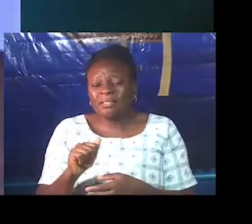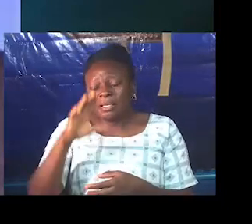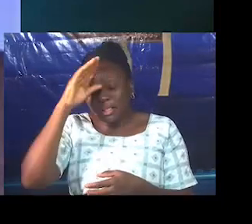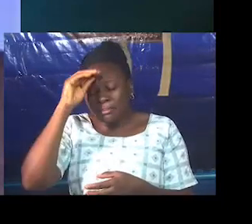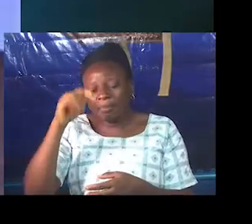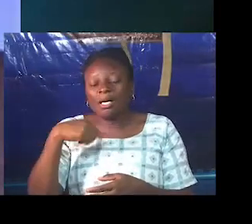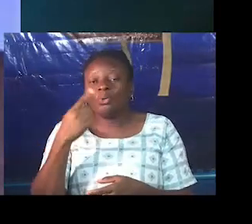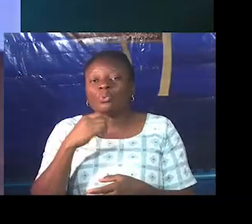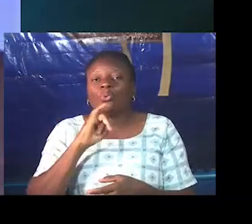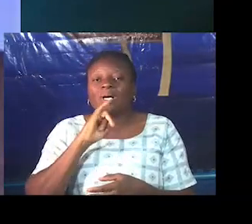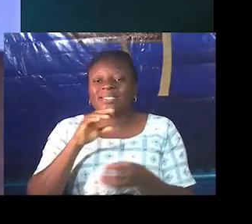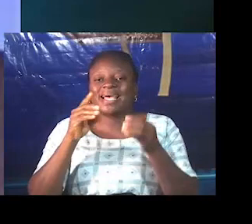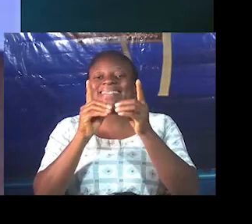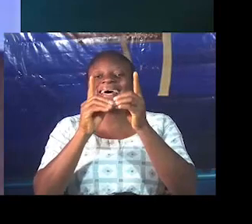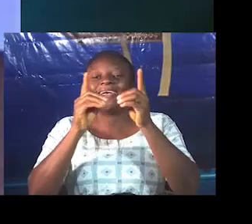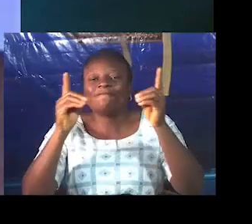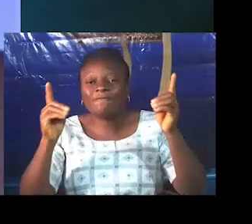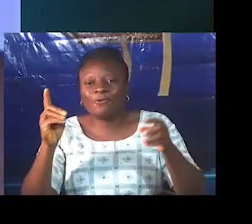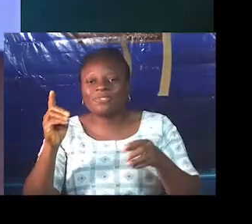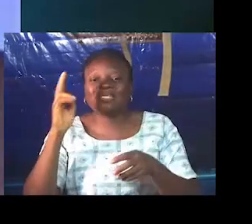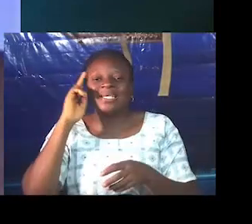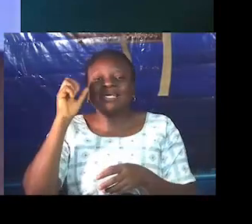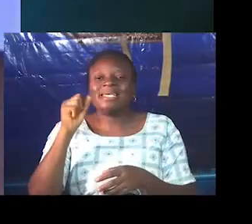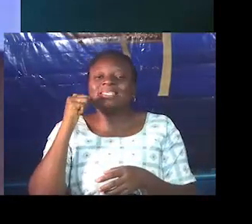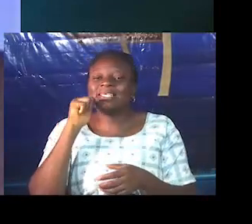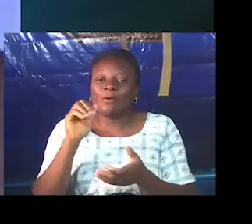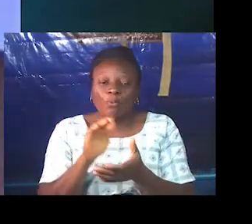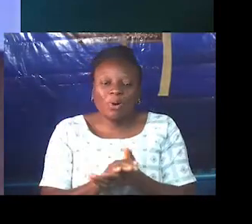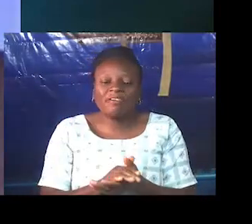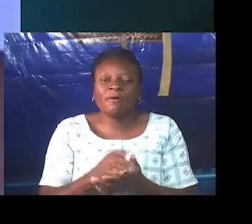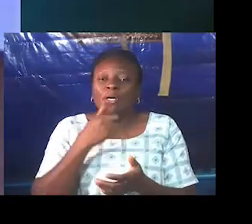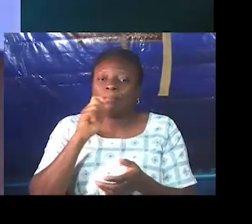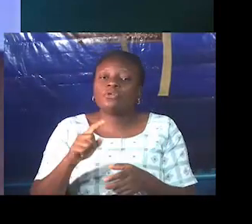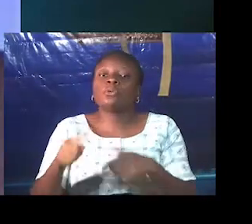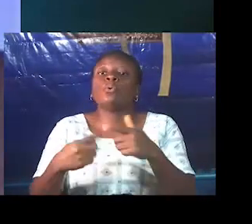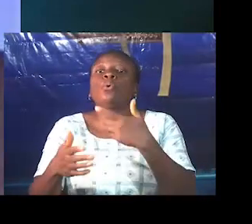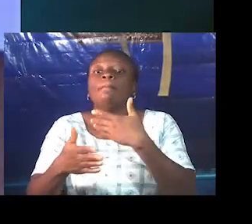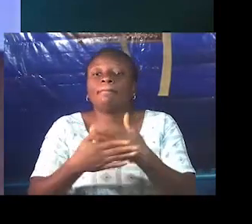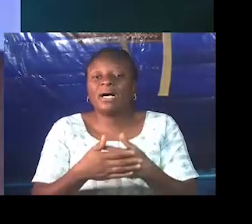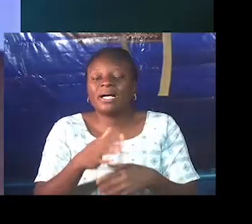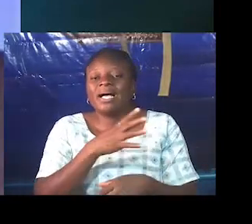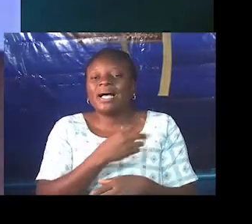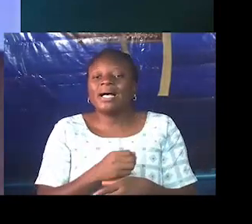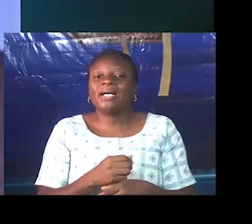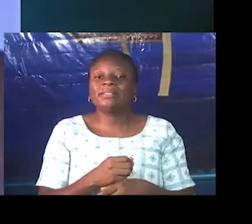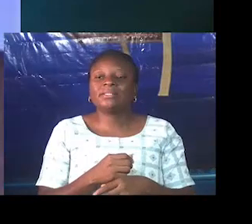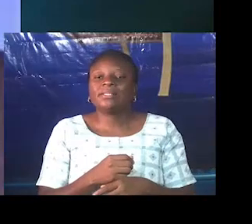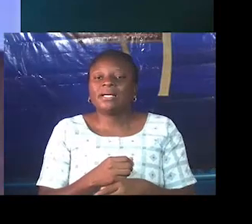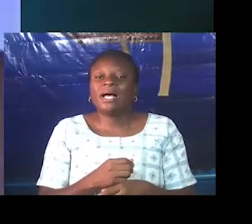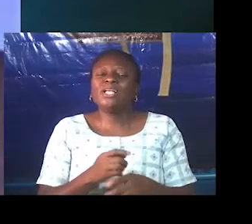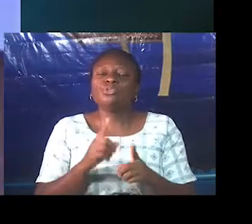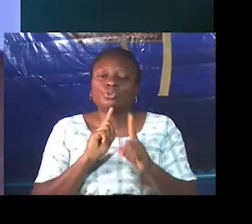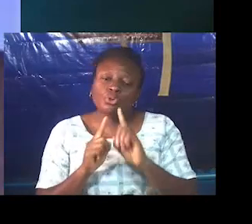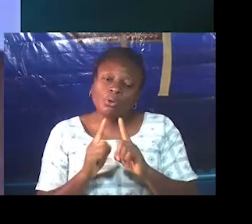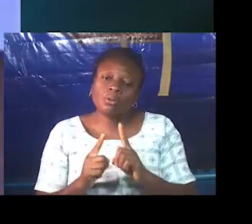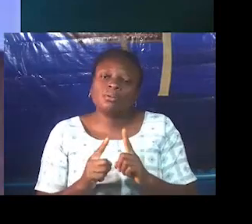restitute. And listen to me, in case you are sitting in this meeting, you are the one who is the wife of